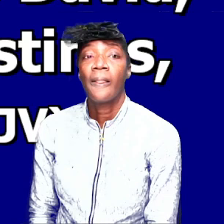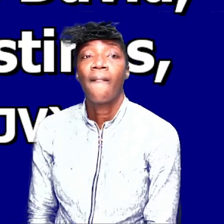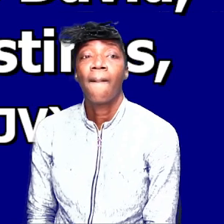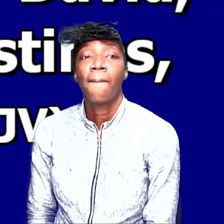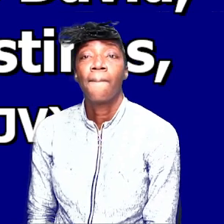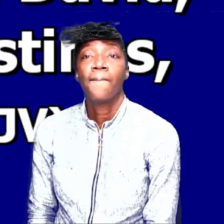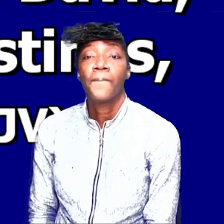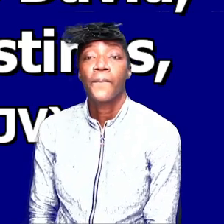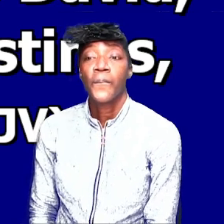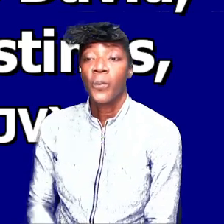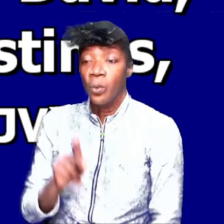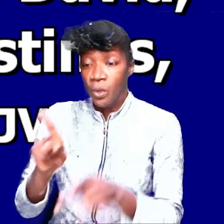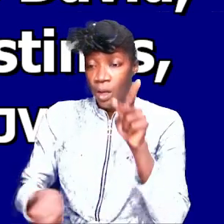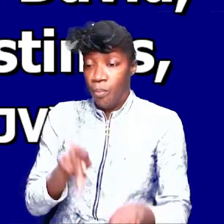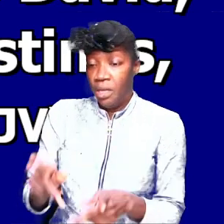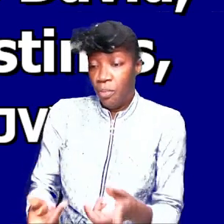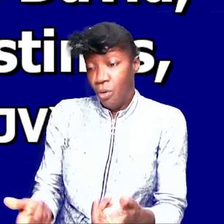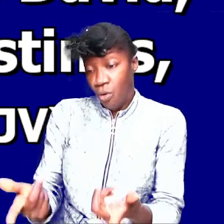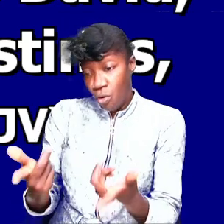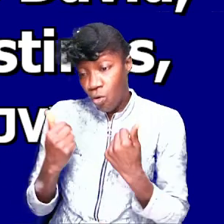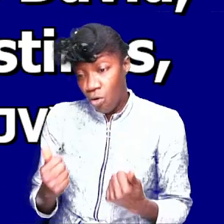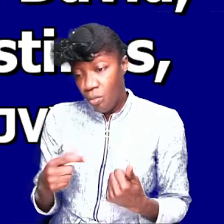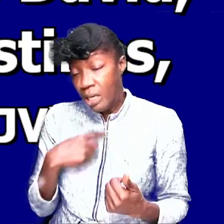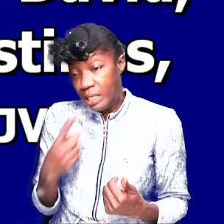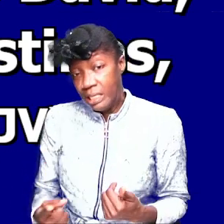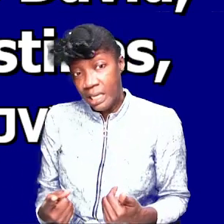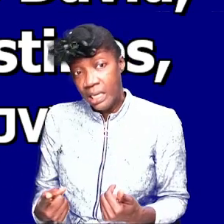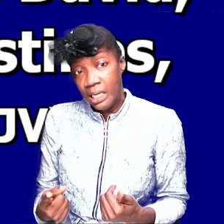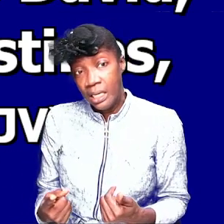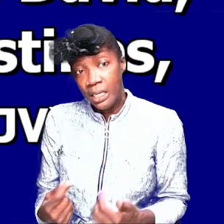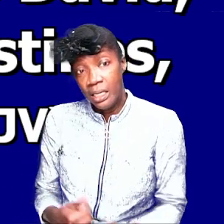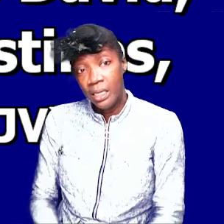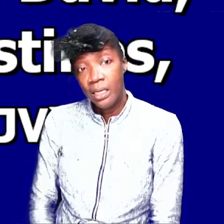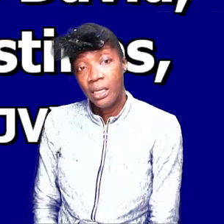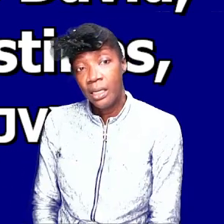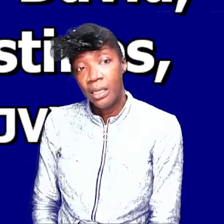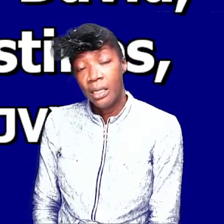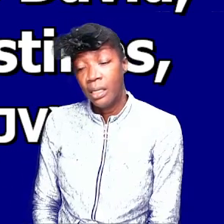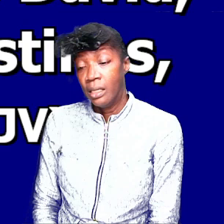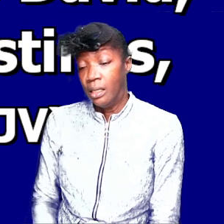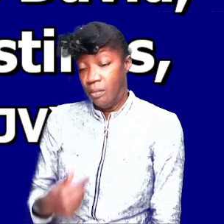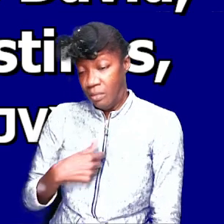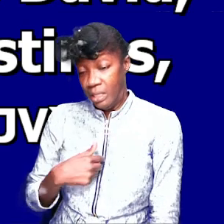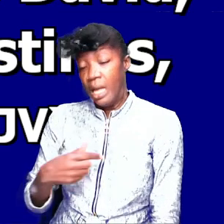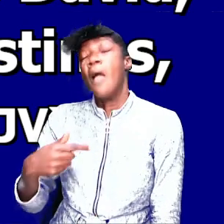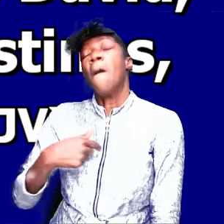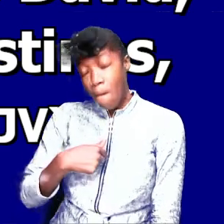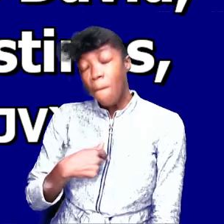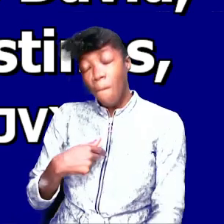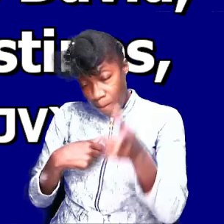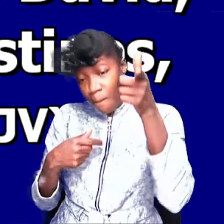So when folks come and say, Bailey, you're not. I say, look here, I'm good.